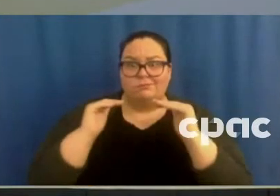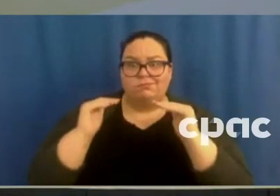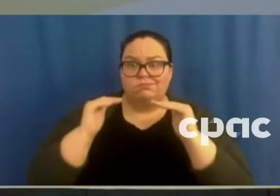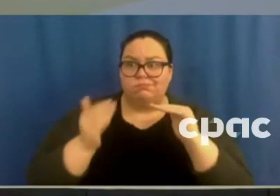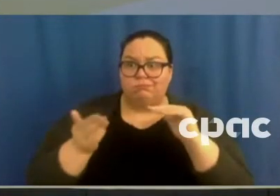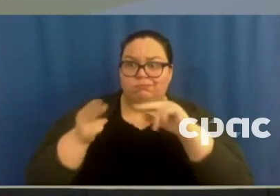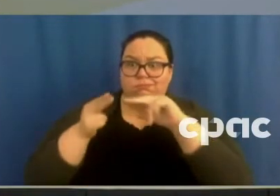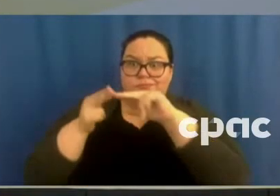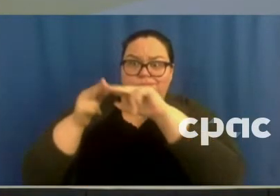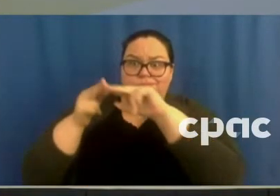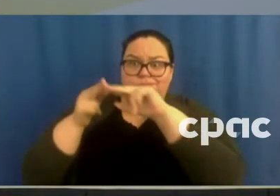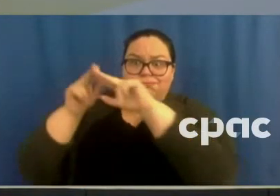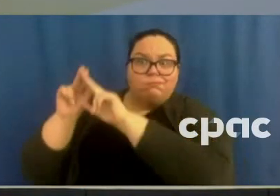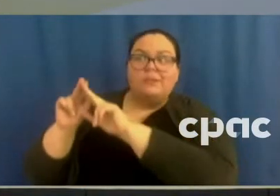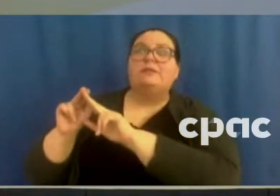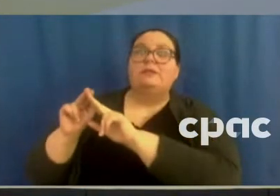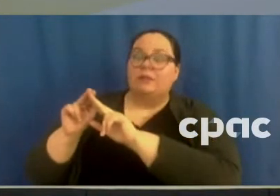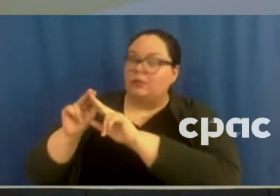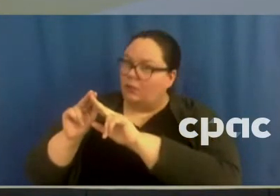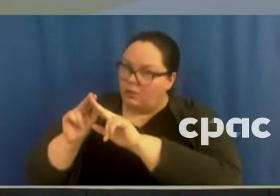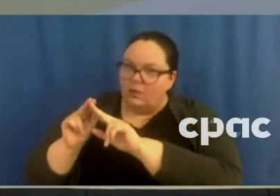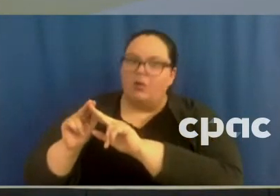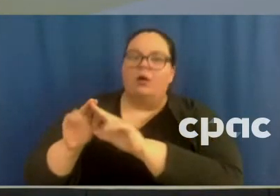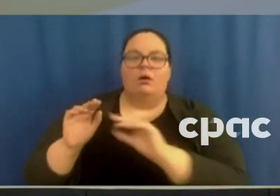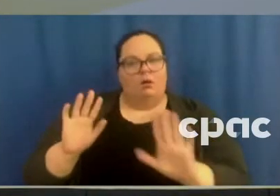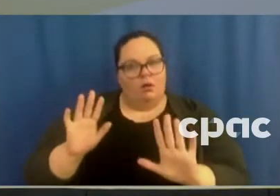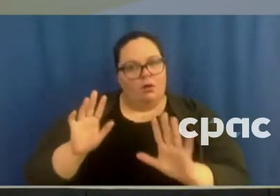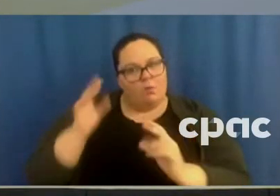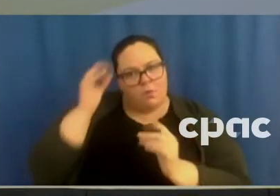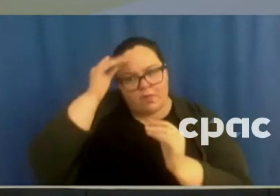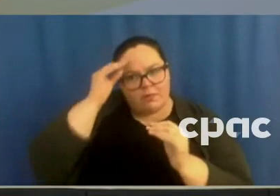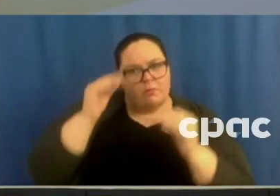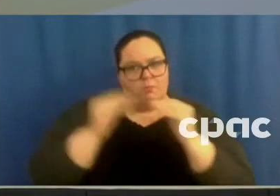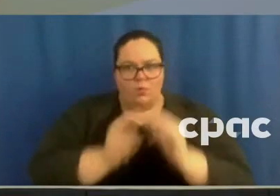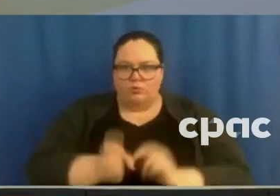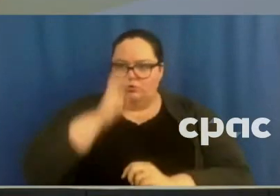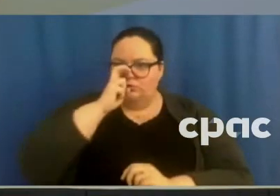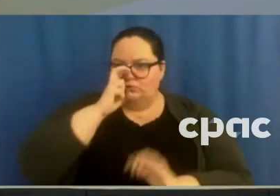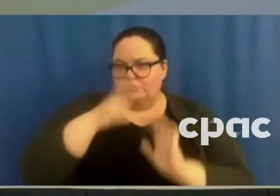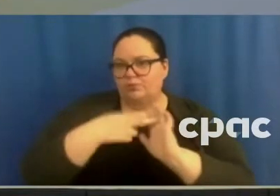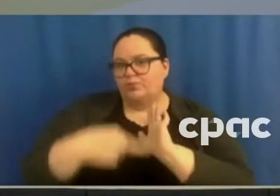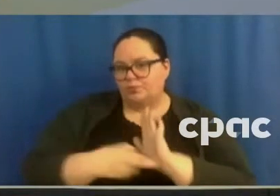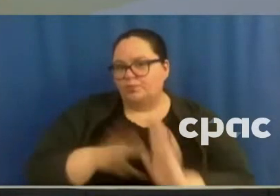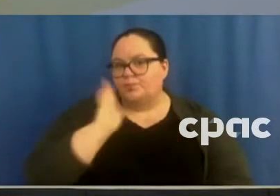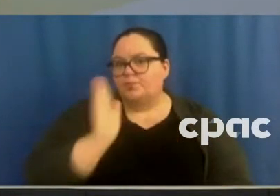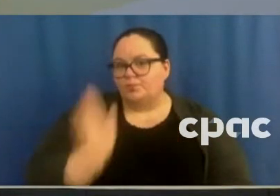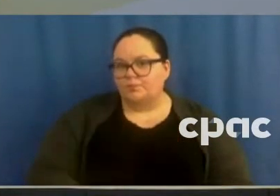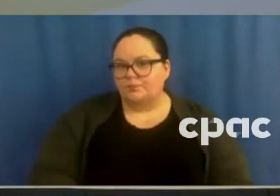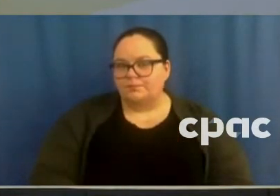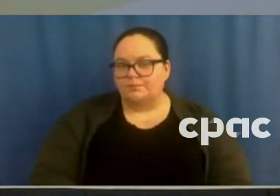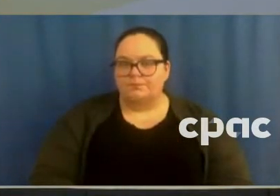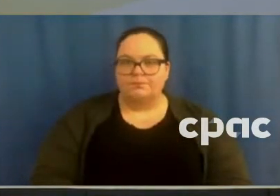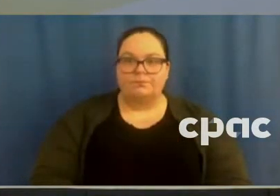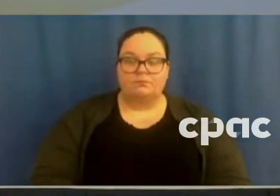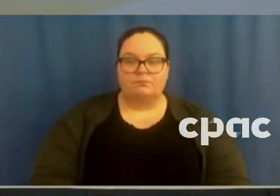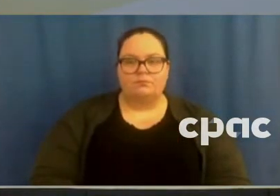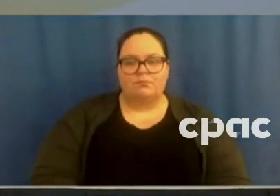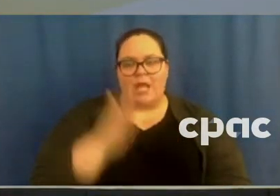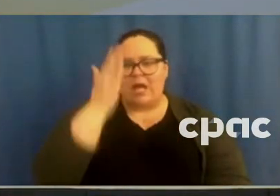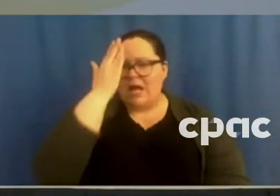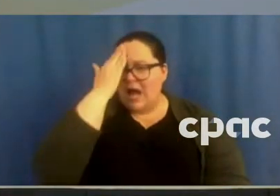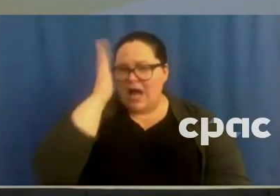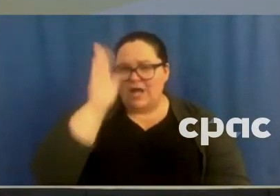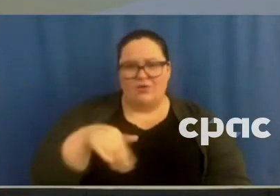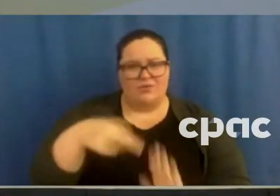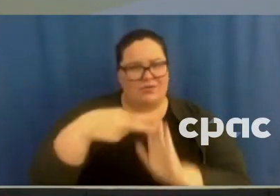able to get this outbreak under control, we will consider increasing the restrictions. I know these circuit breaker measures